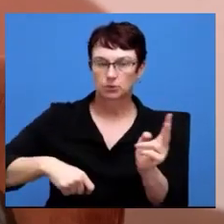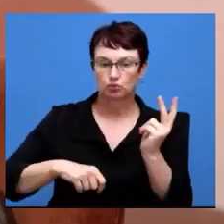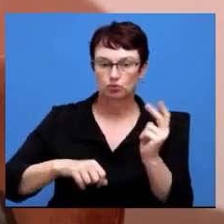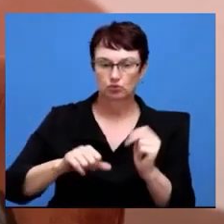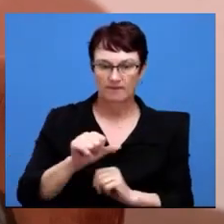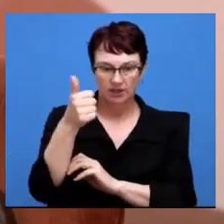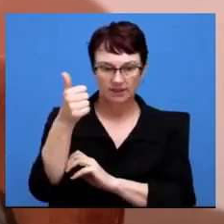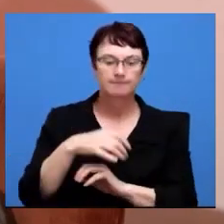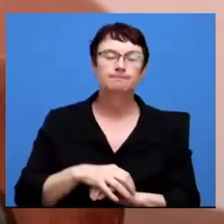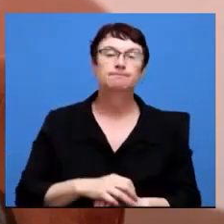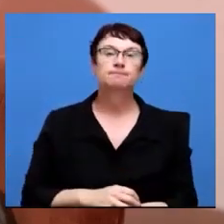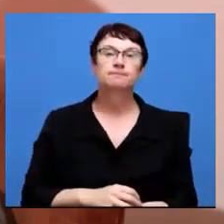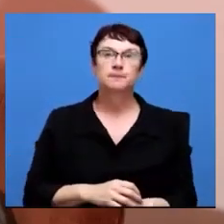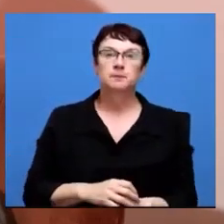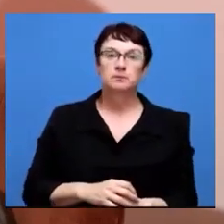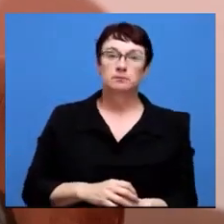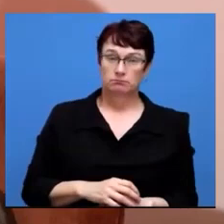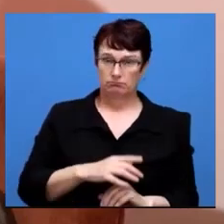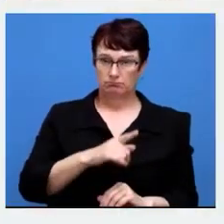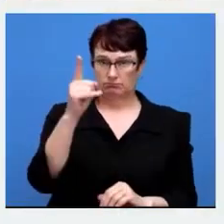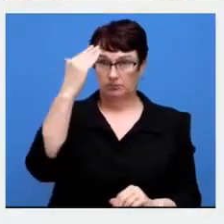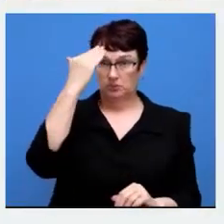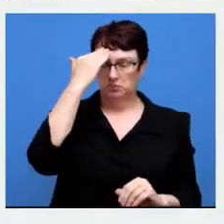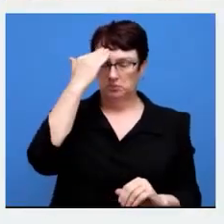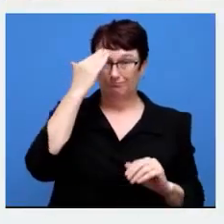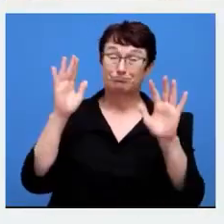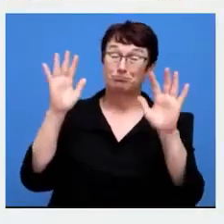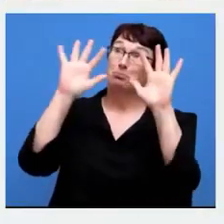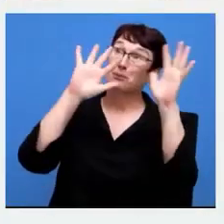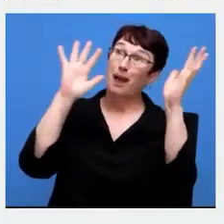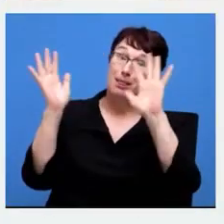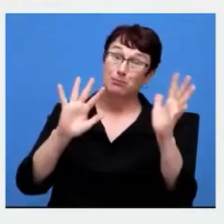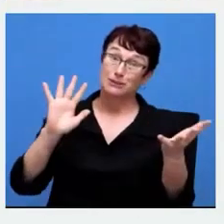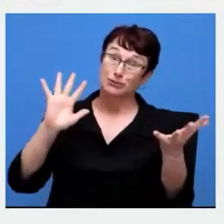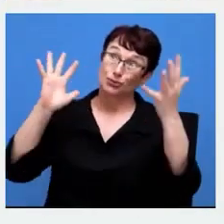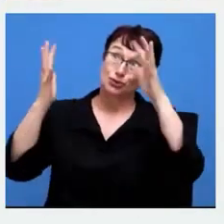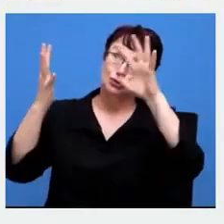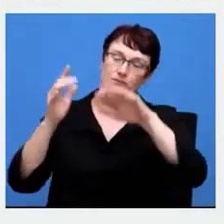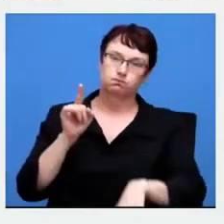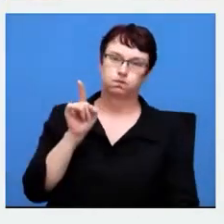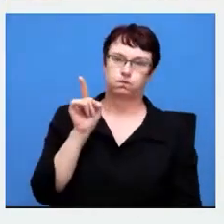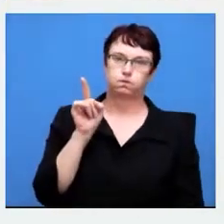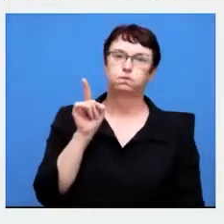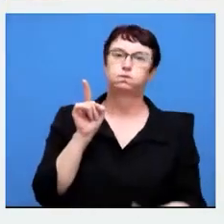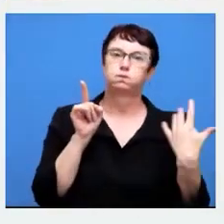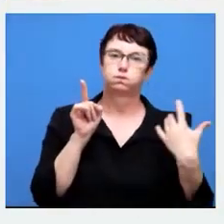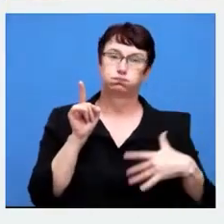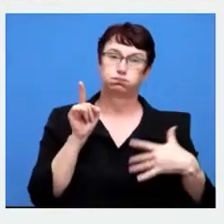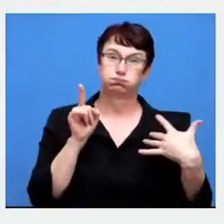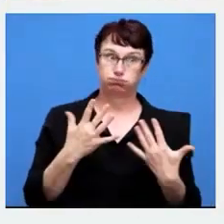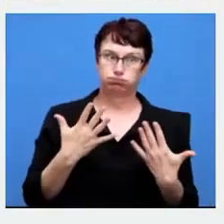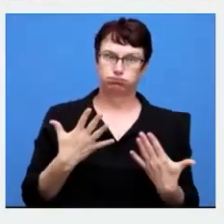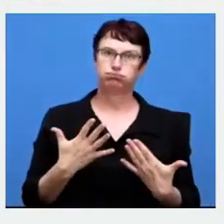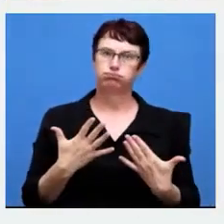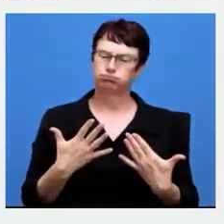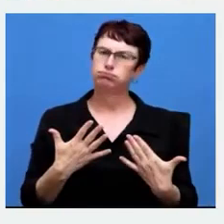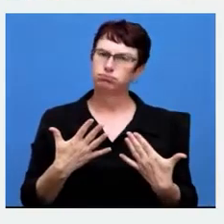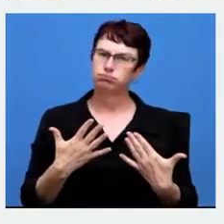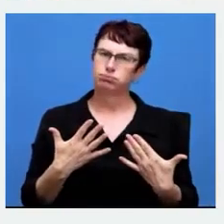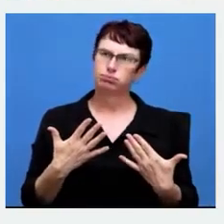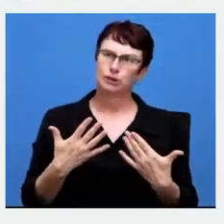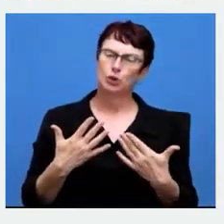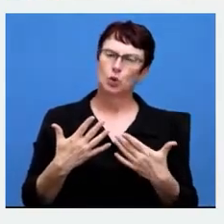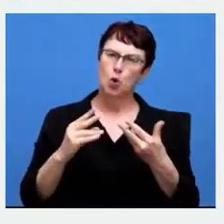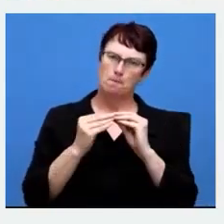So we all know that climate change is one of the biggest challenges of our time. And to counteract these developments, the